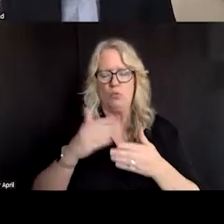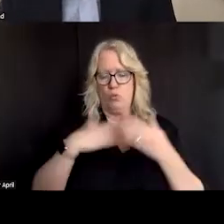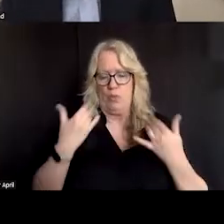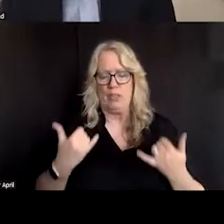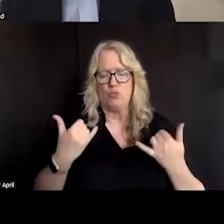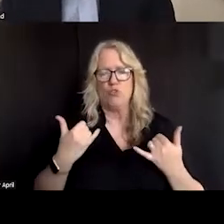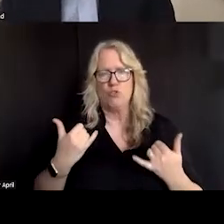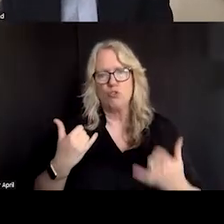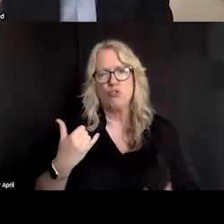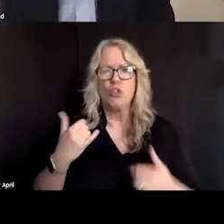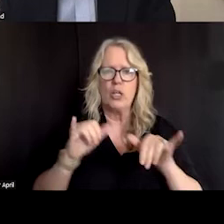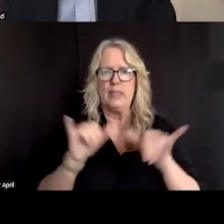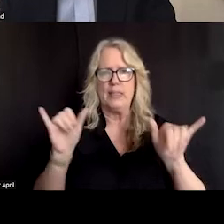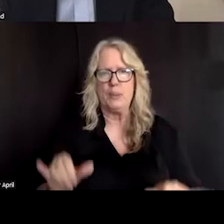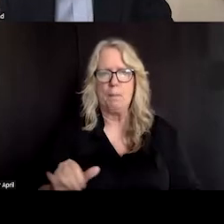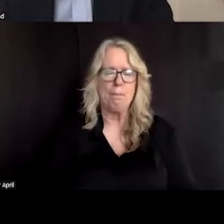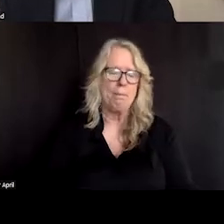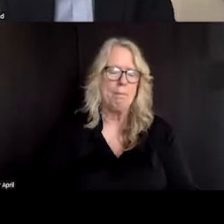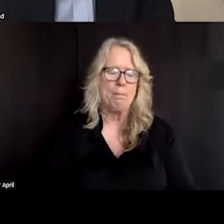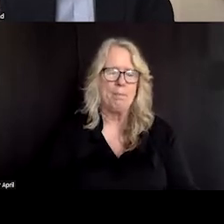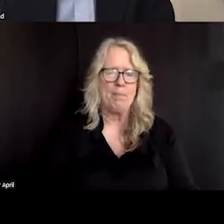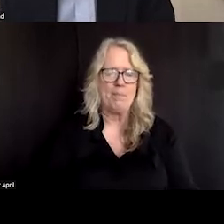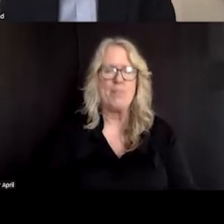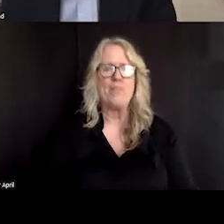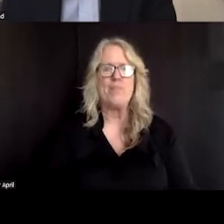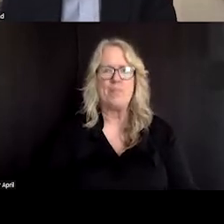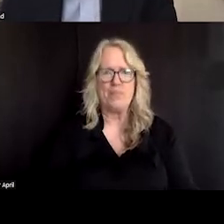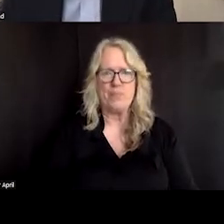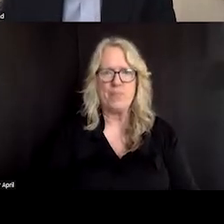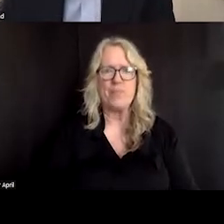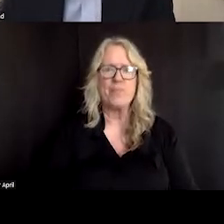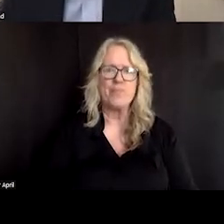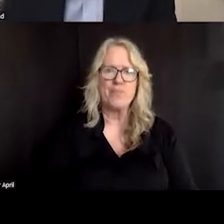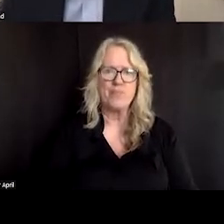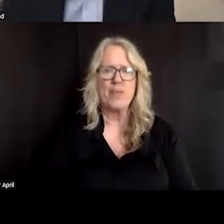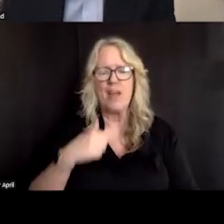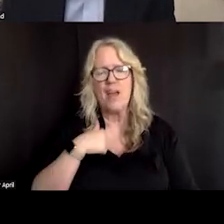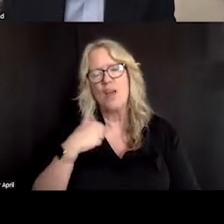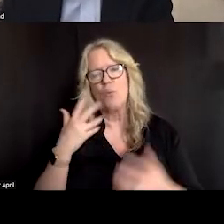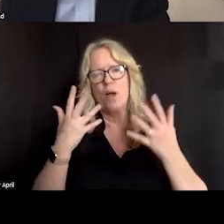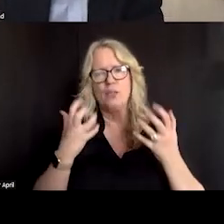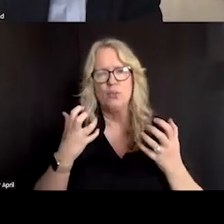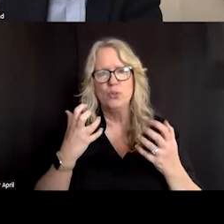crisis system. I want to